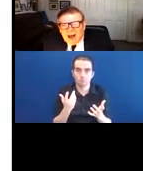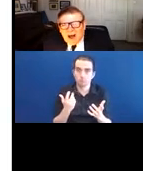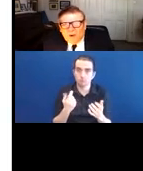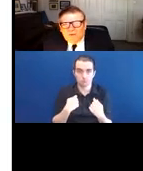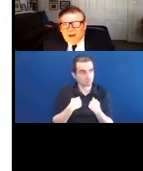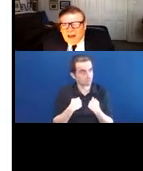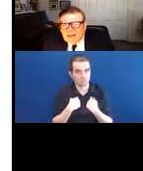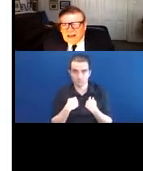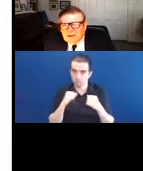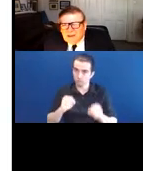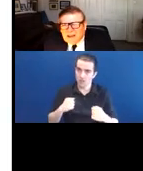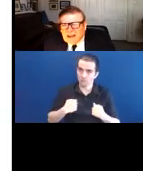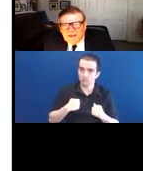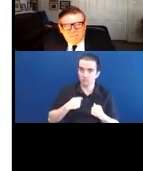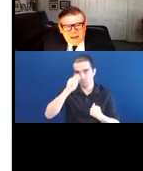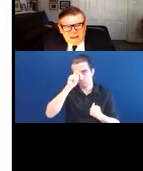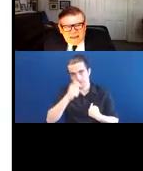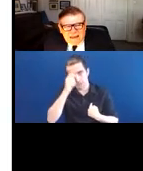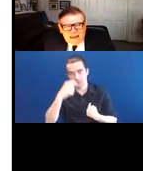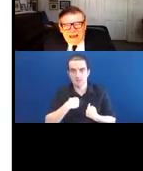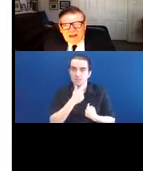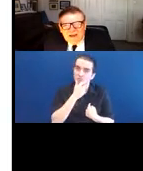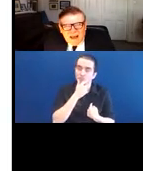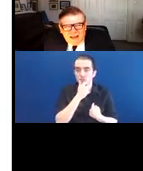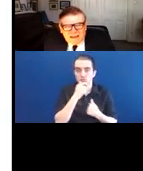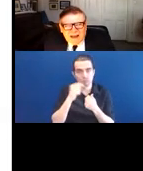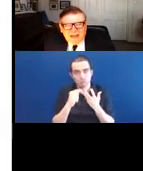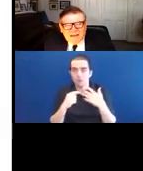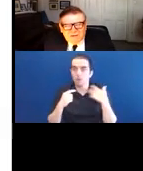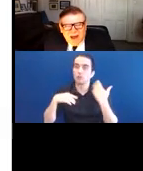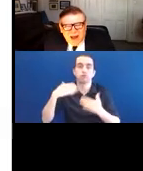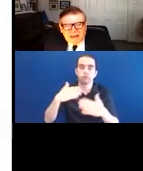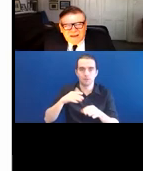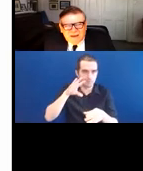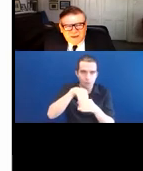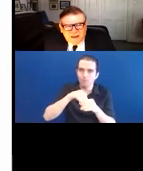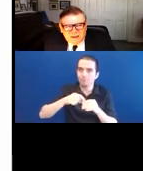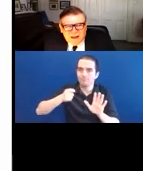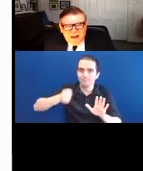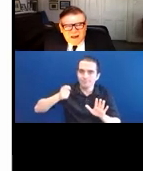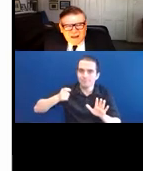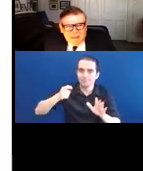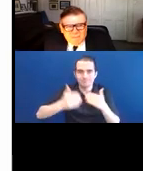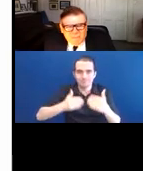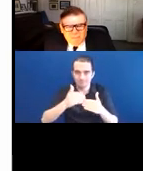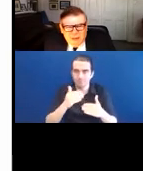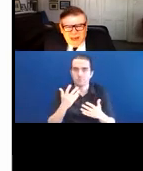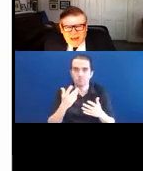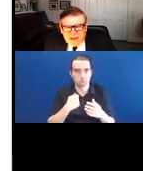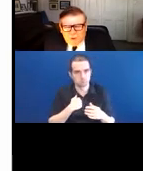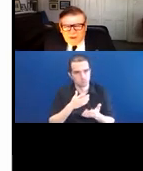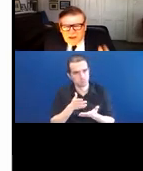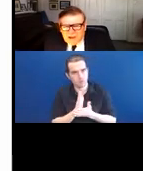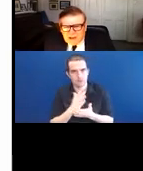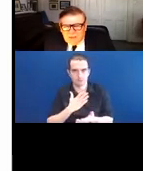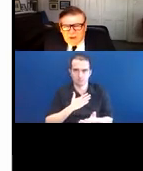ability to hold rights and duties and the ability to exercise those rights and duties. It's about both big and